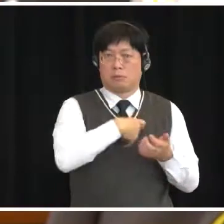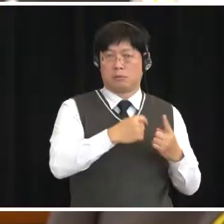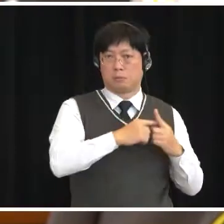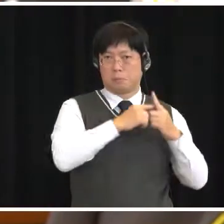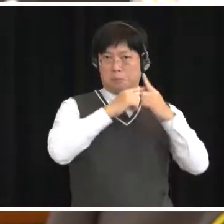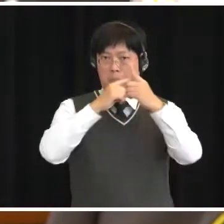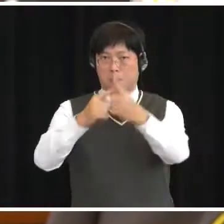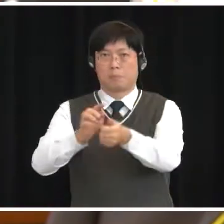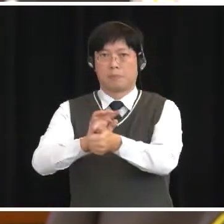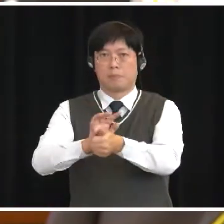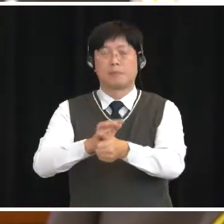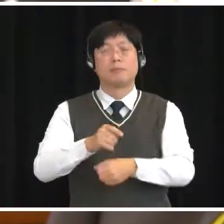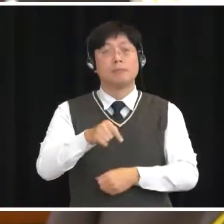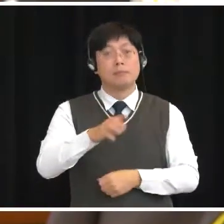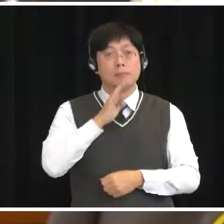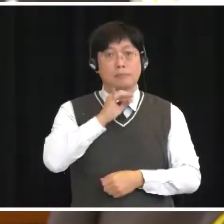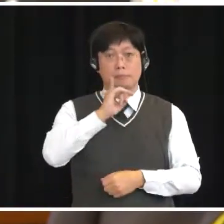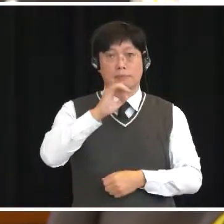other words,